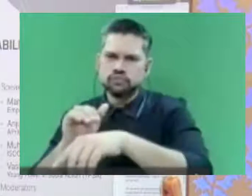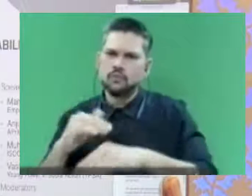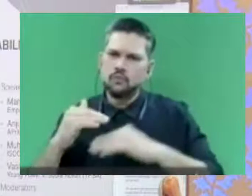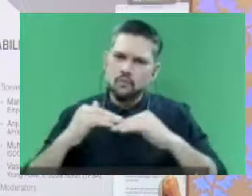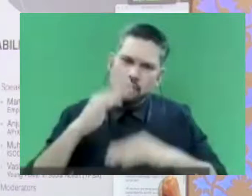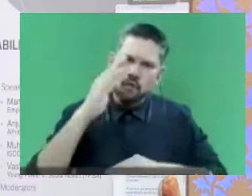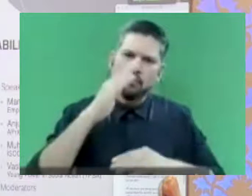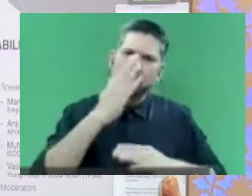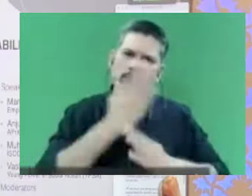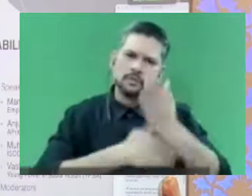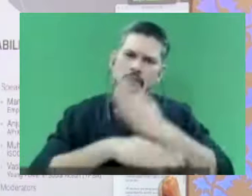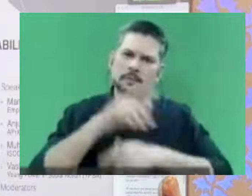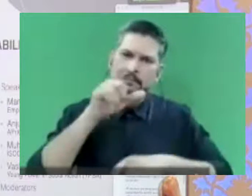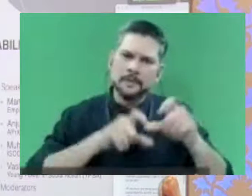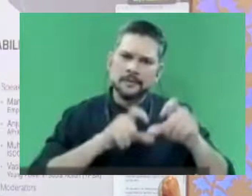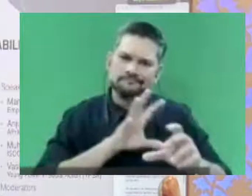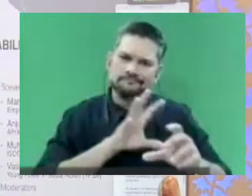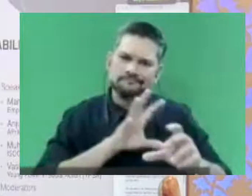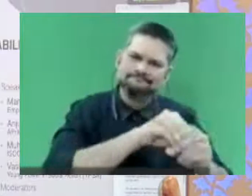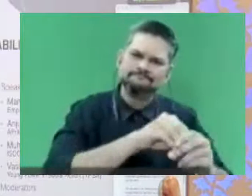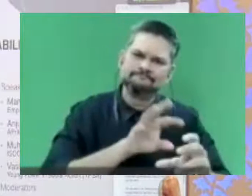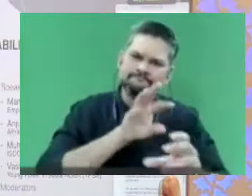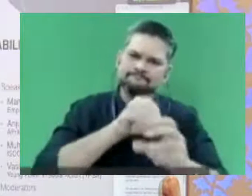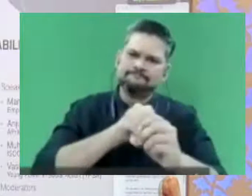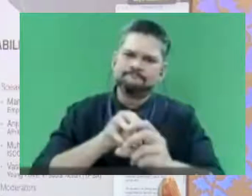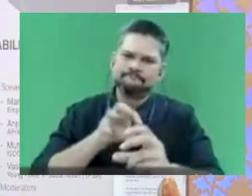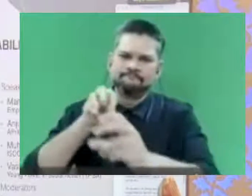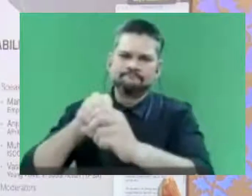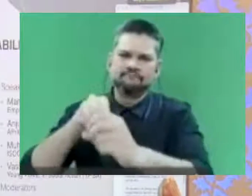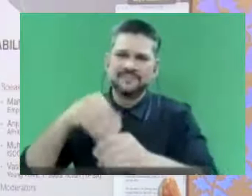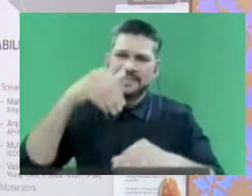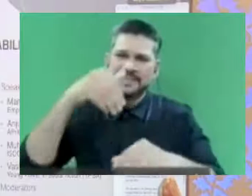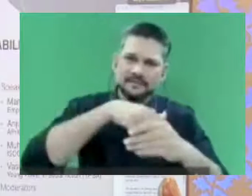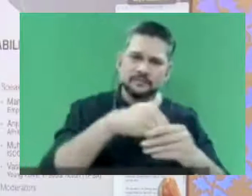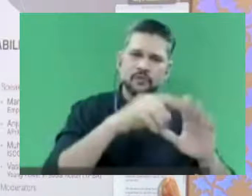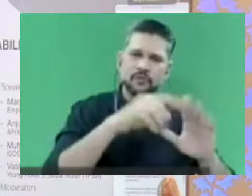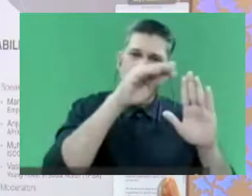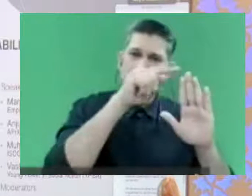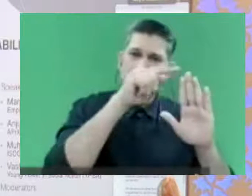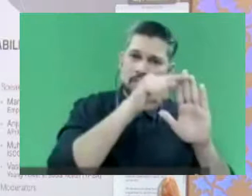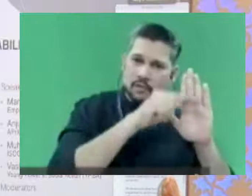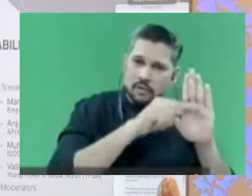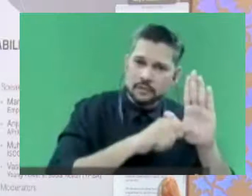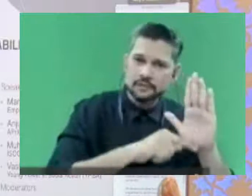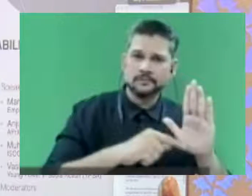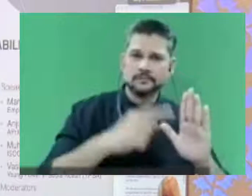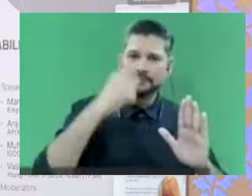with disabilities in the policy planning and implementation. But